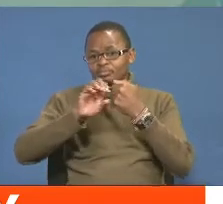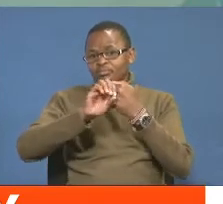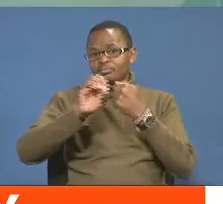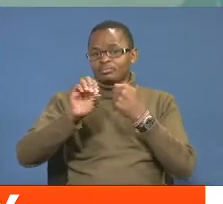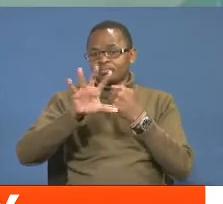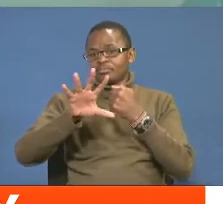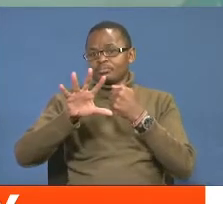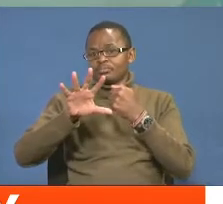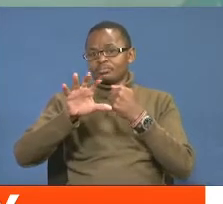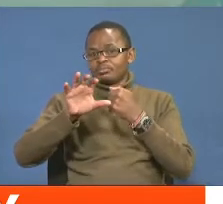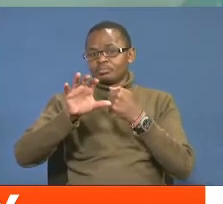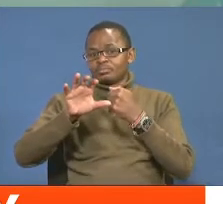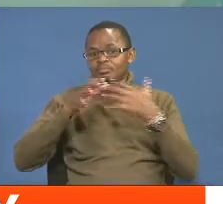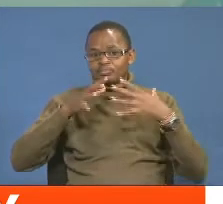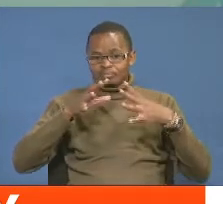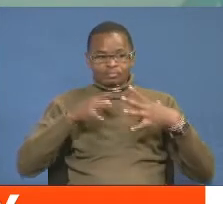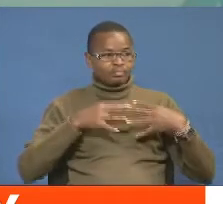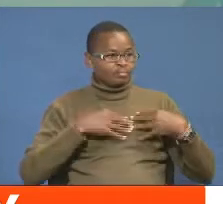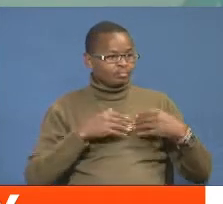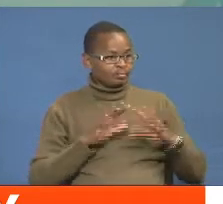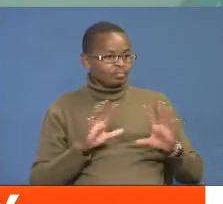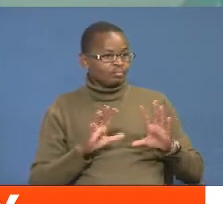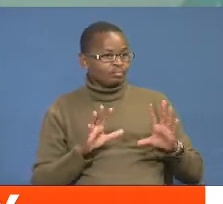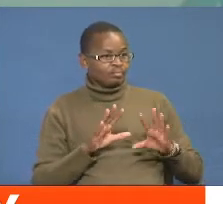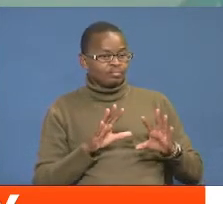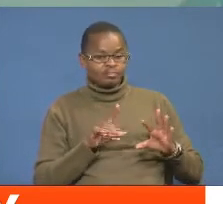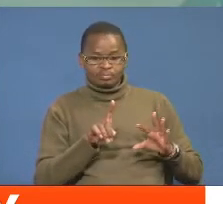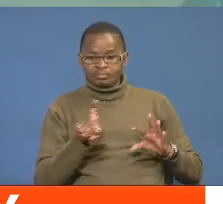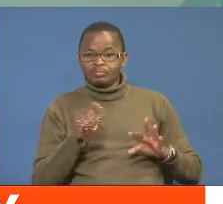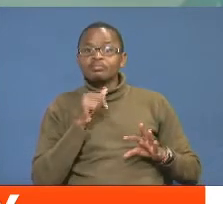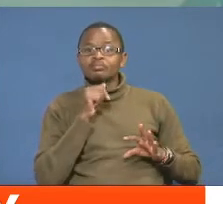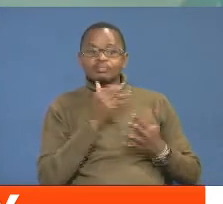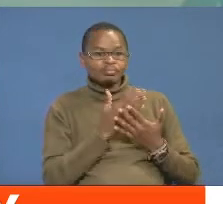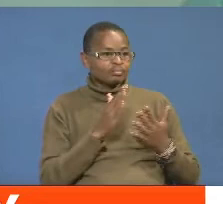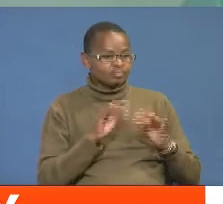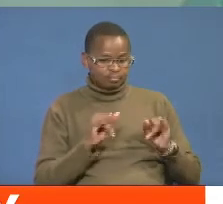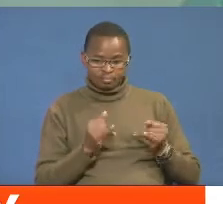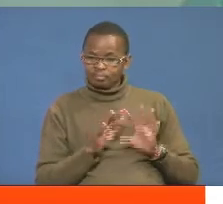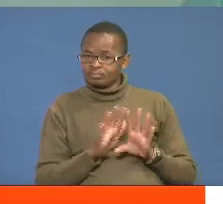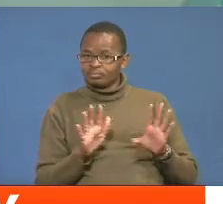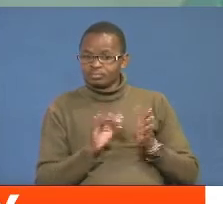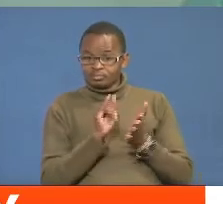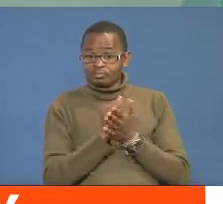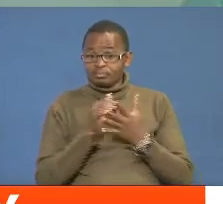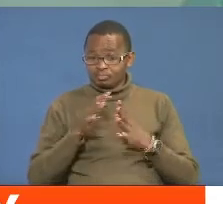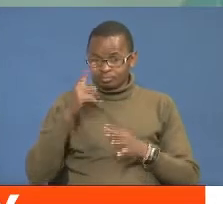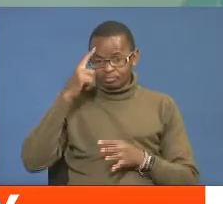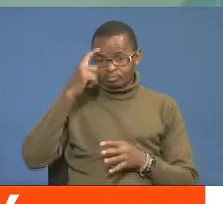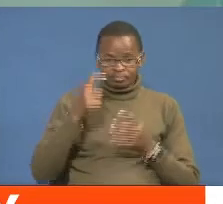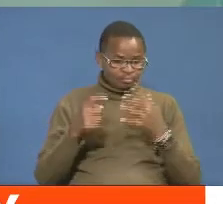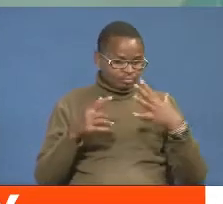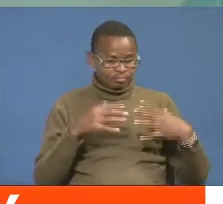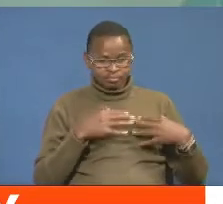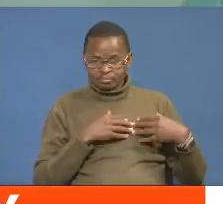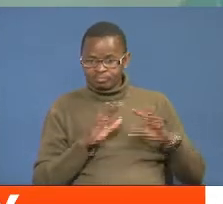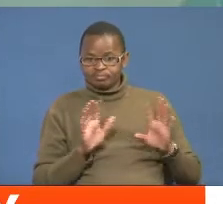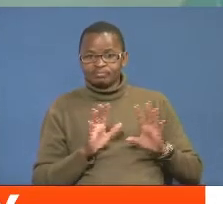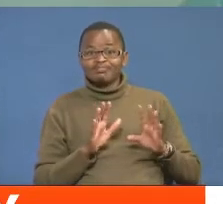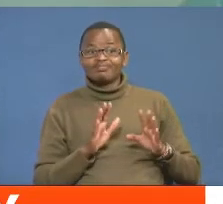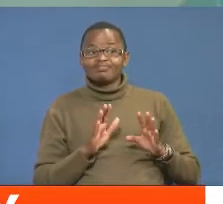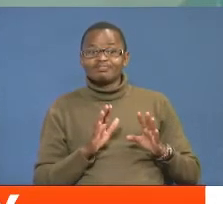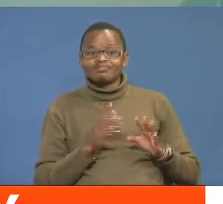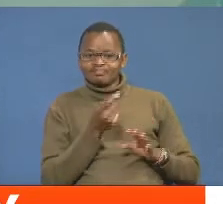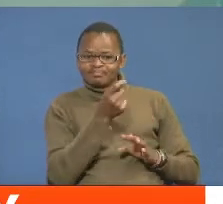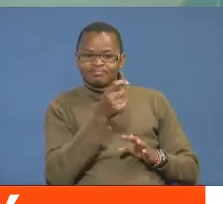okay, 1500. People are not accepting, you know, vaccination. So it's not something new mm-hmm. that people are refusing to accept a vaccine. In fact,